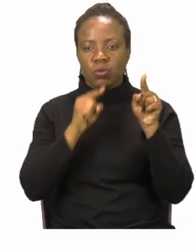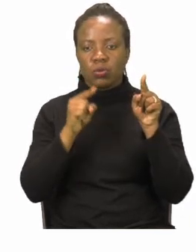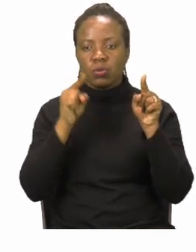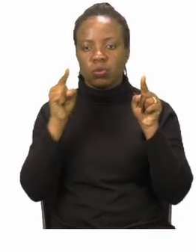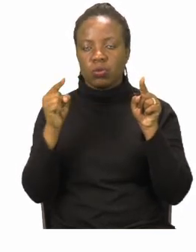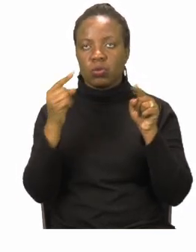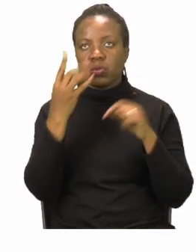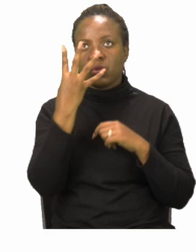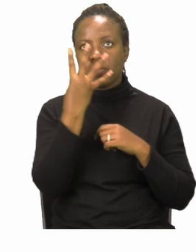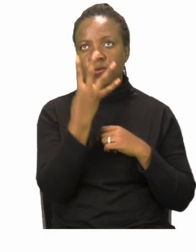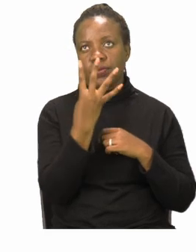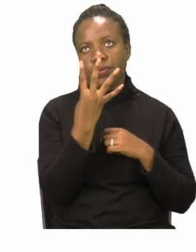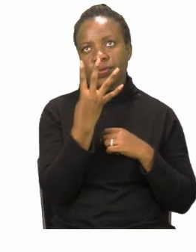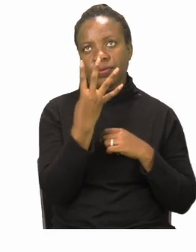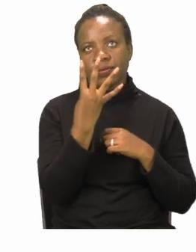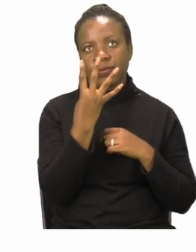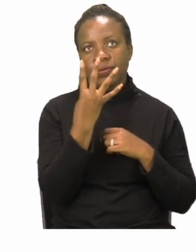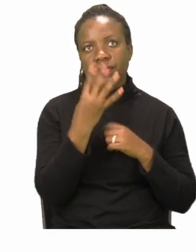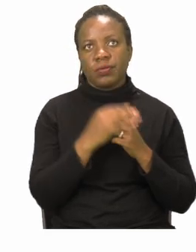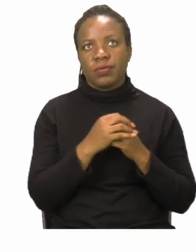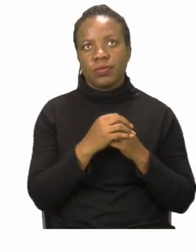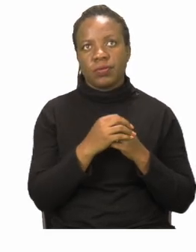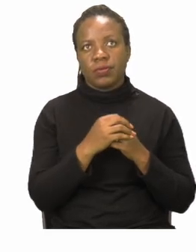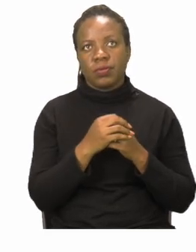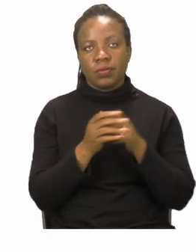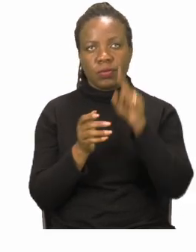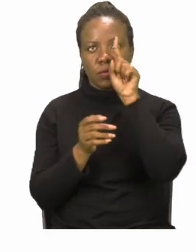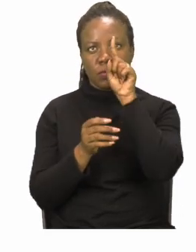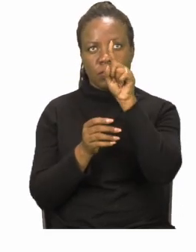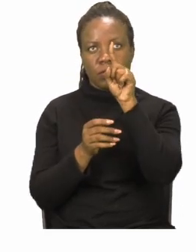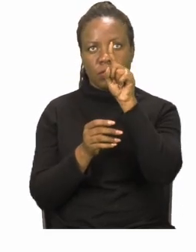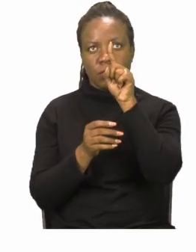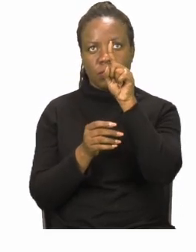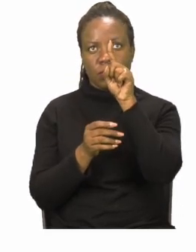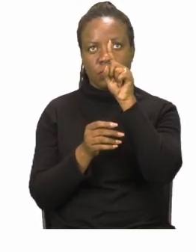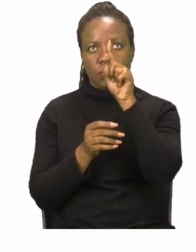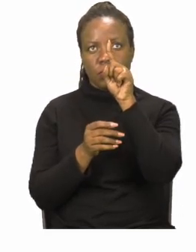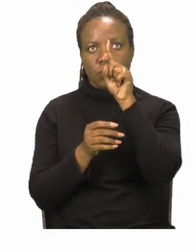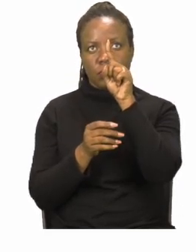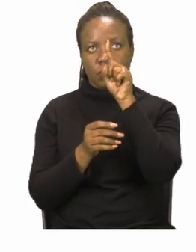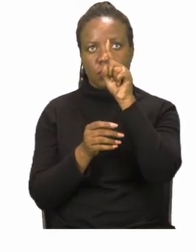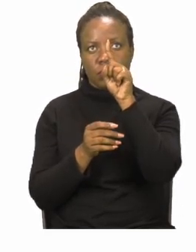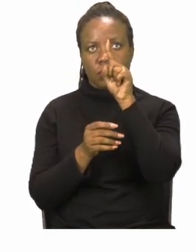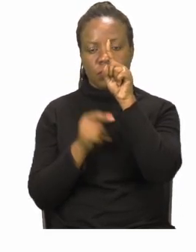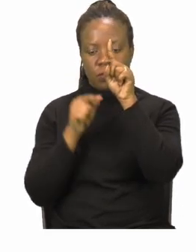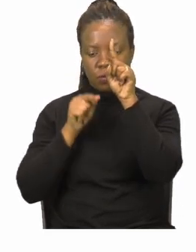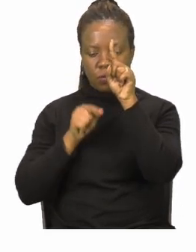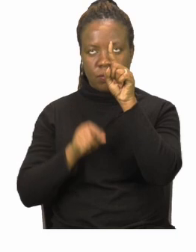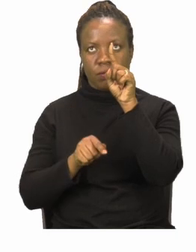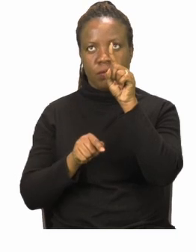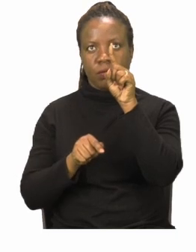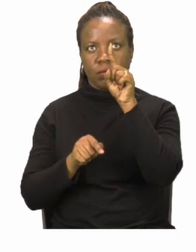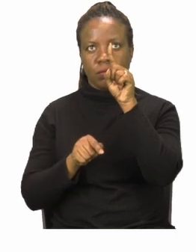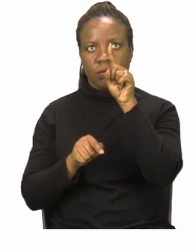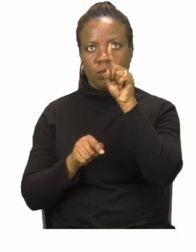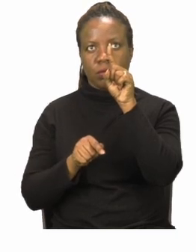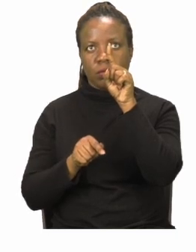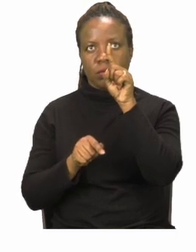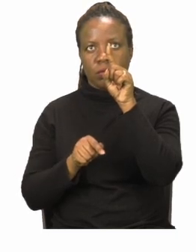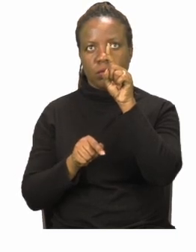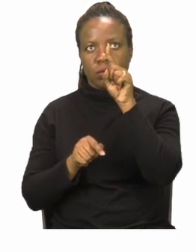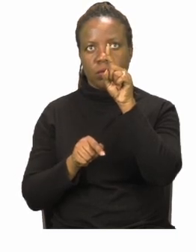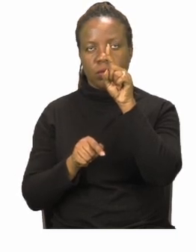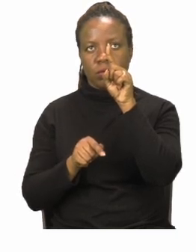number 12. There is a block on top, a block at the bottom, a block to